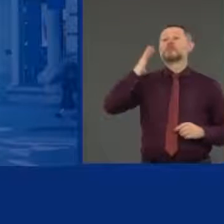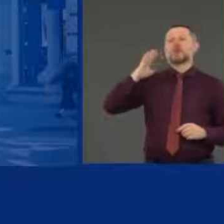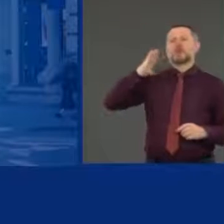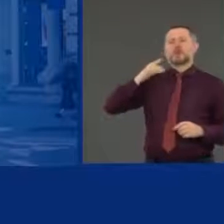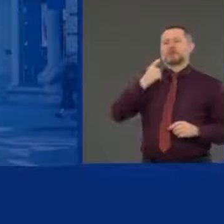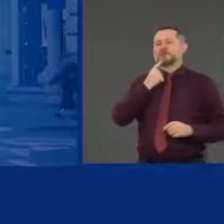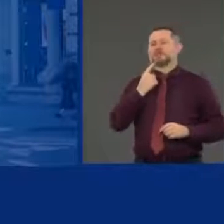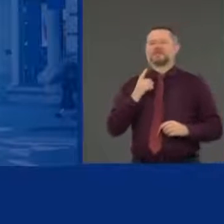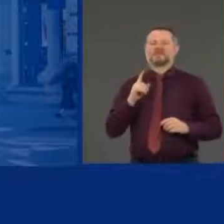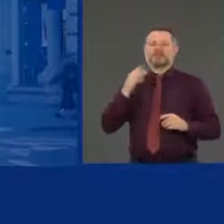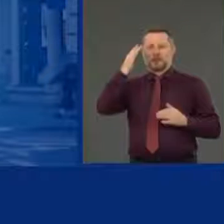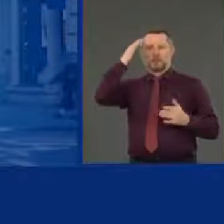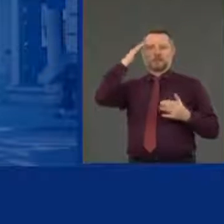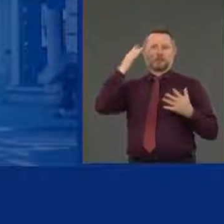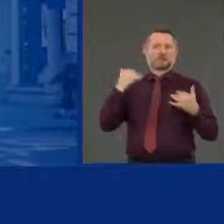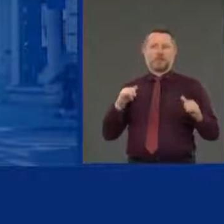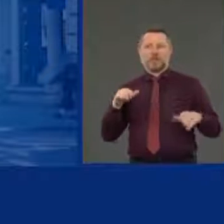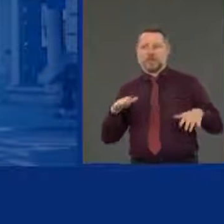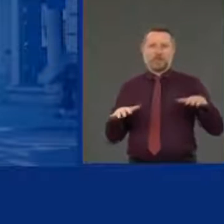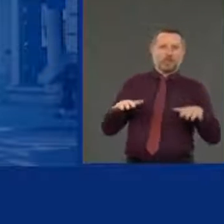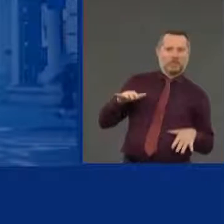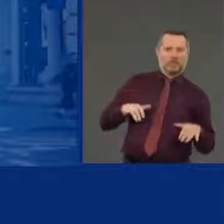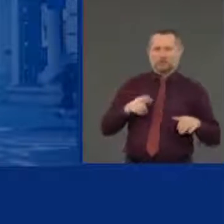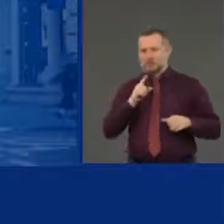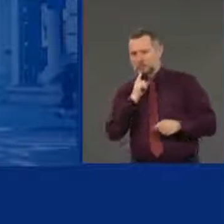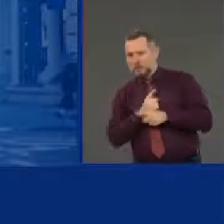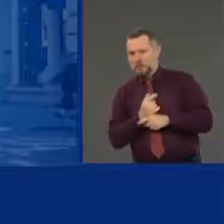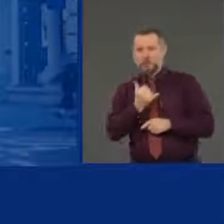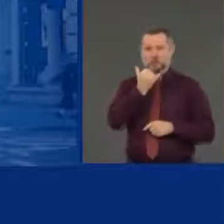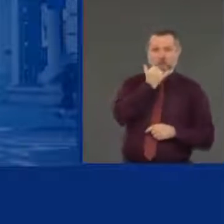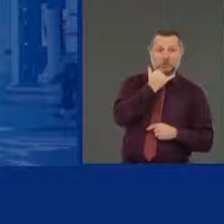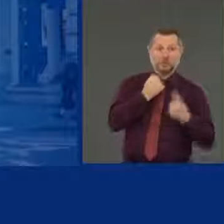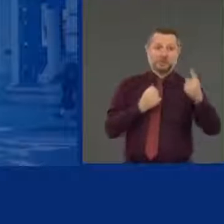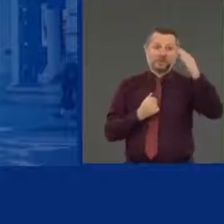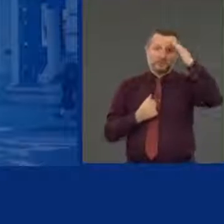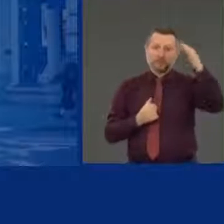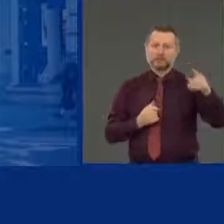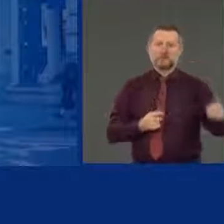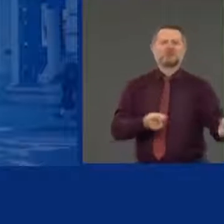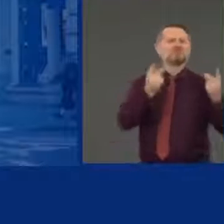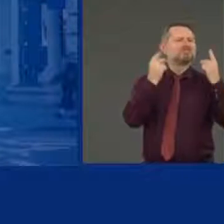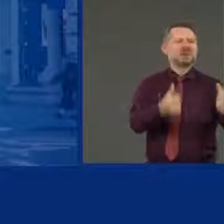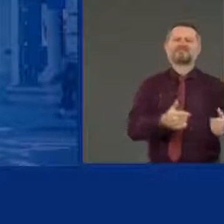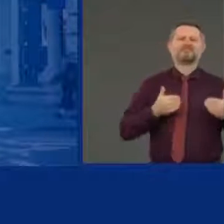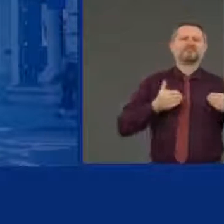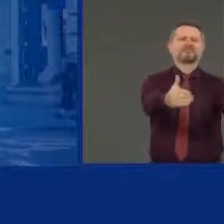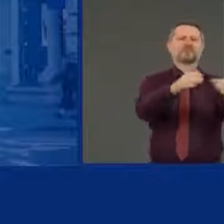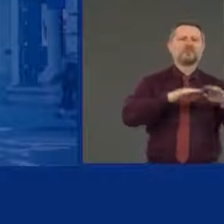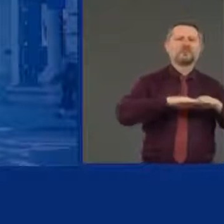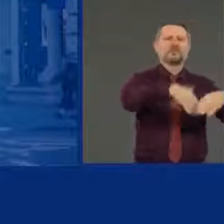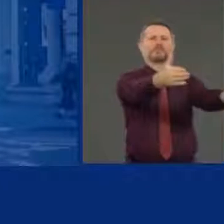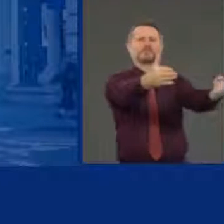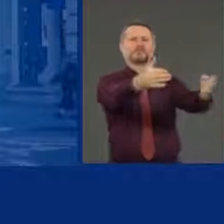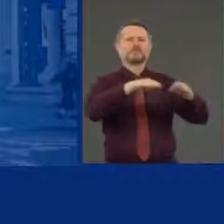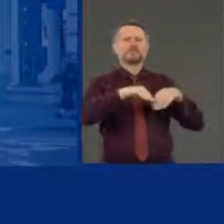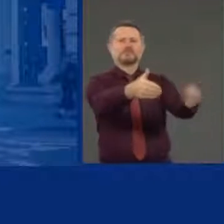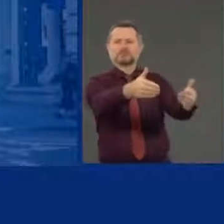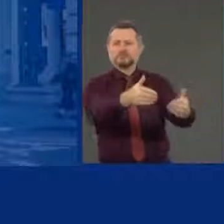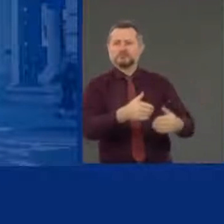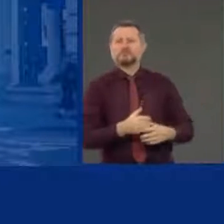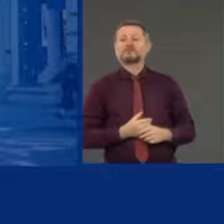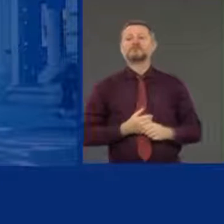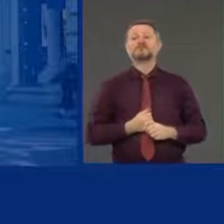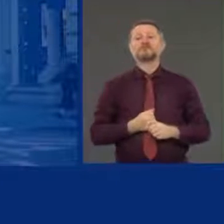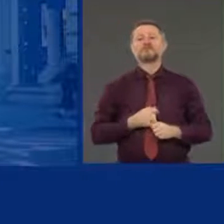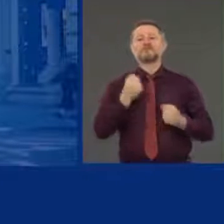knew. One theory was we should reopen immediately. This was all overstated. There